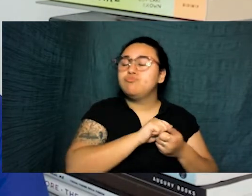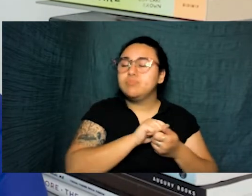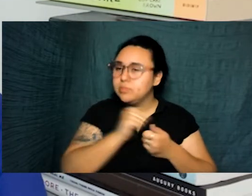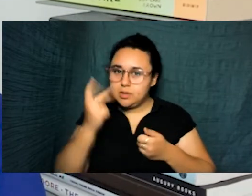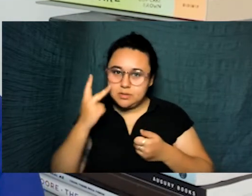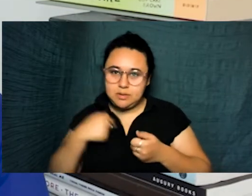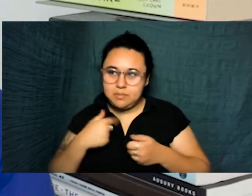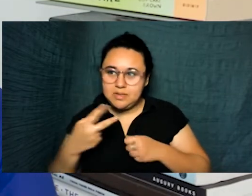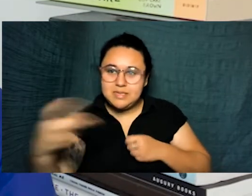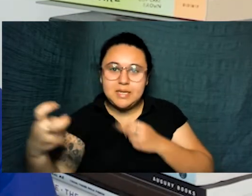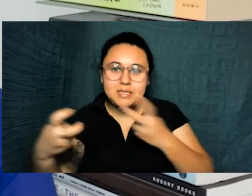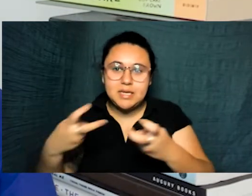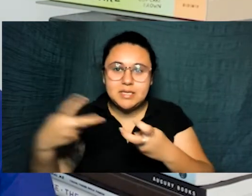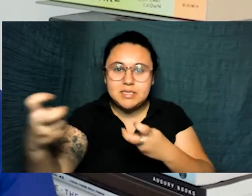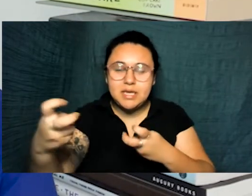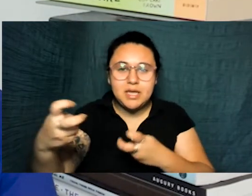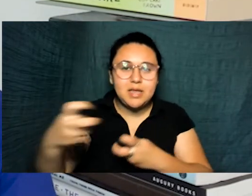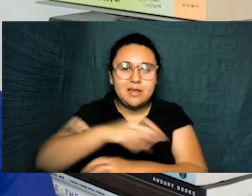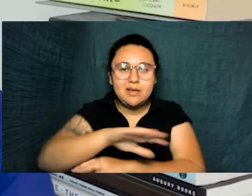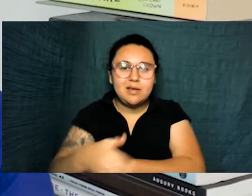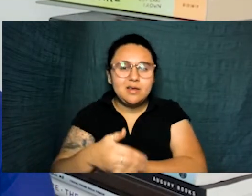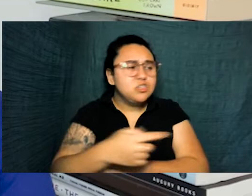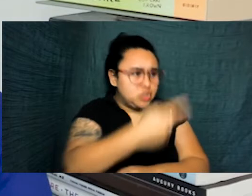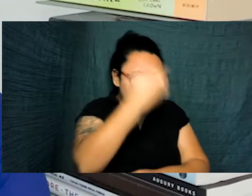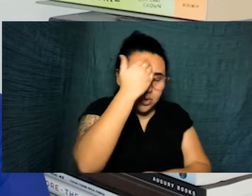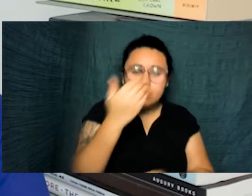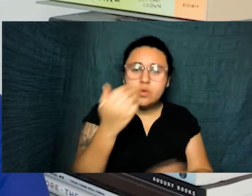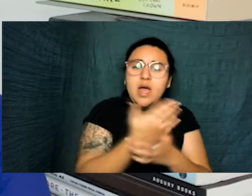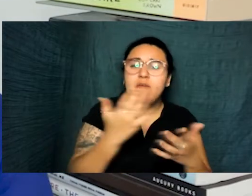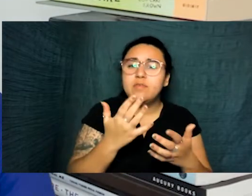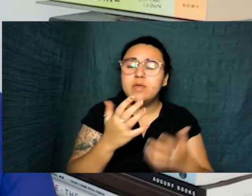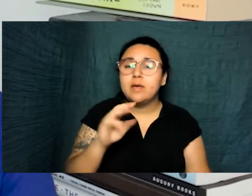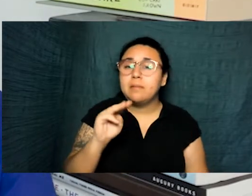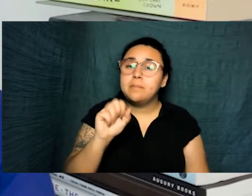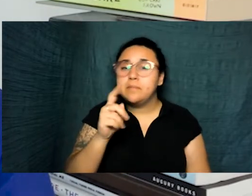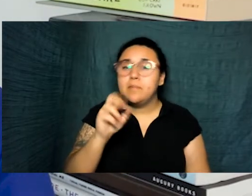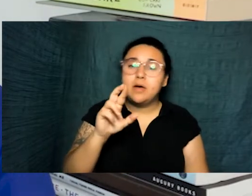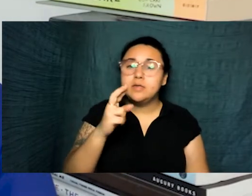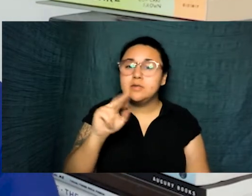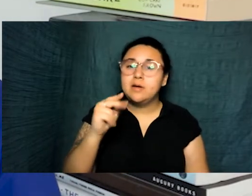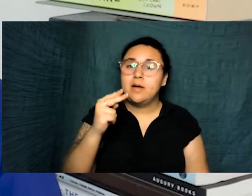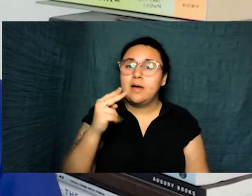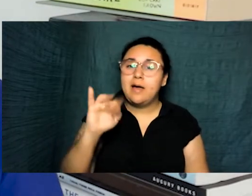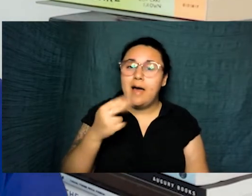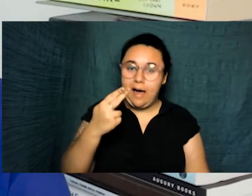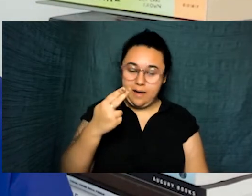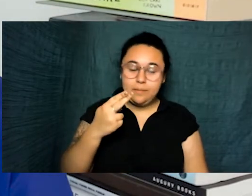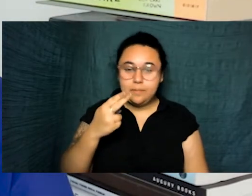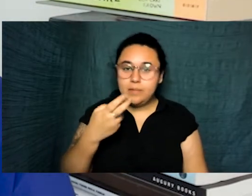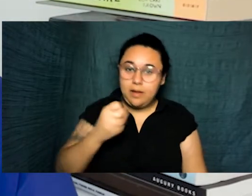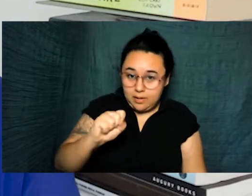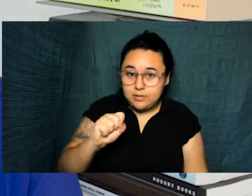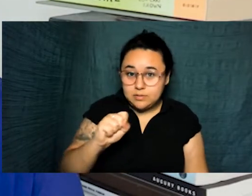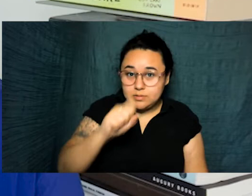sprees. She just knew that she had everything that Monster High had to offer. She had addiction